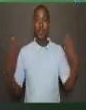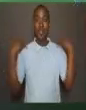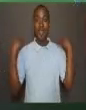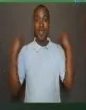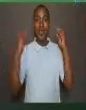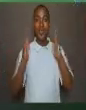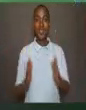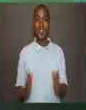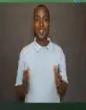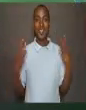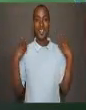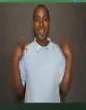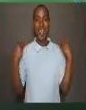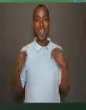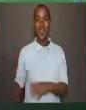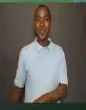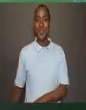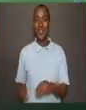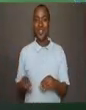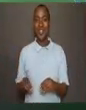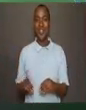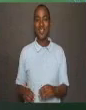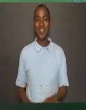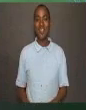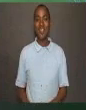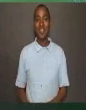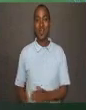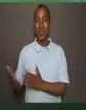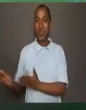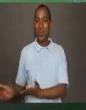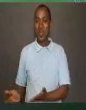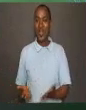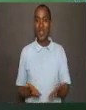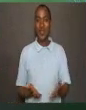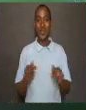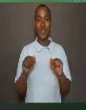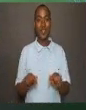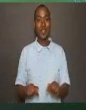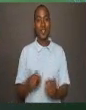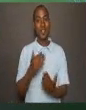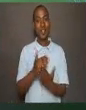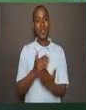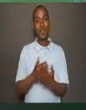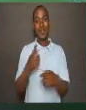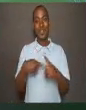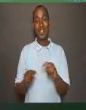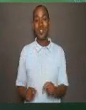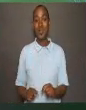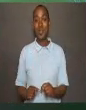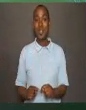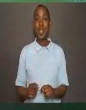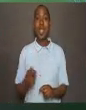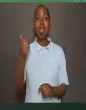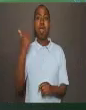Hello, teacher. Hello, students. Welcome to today's lesson on